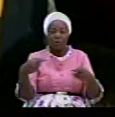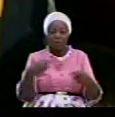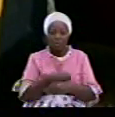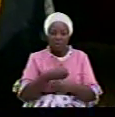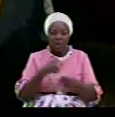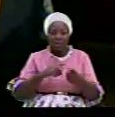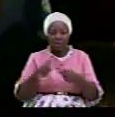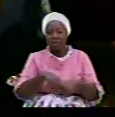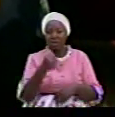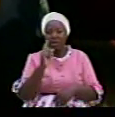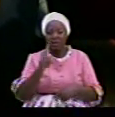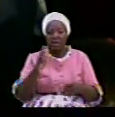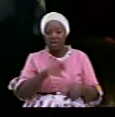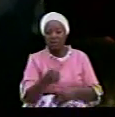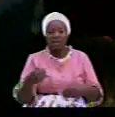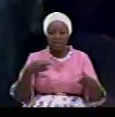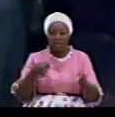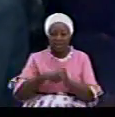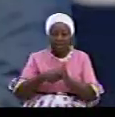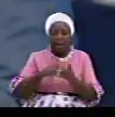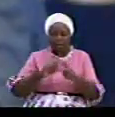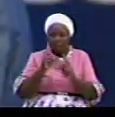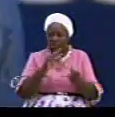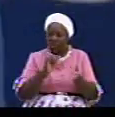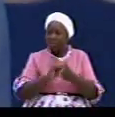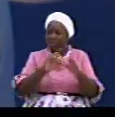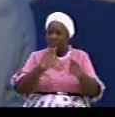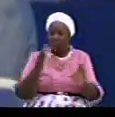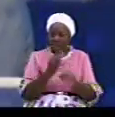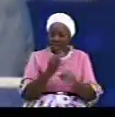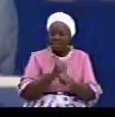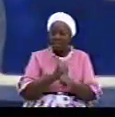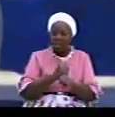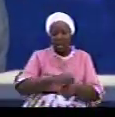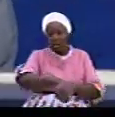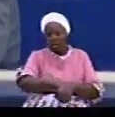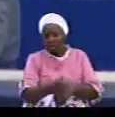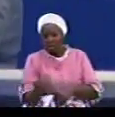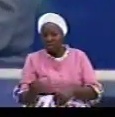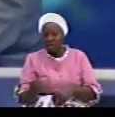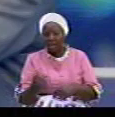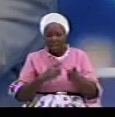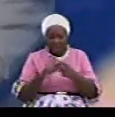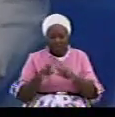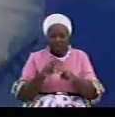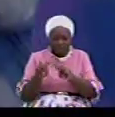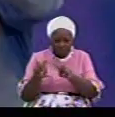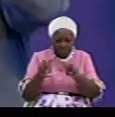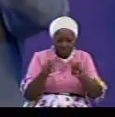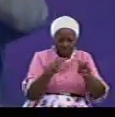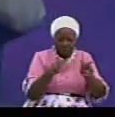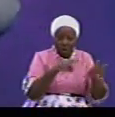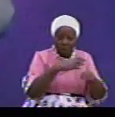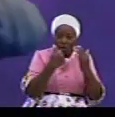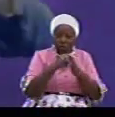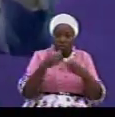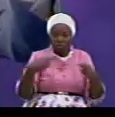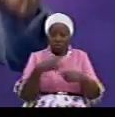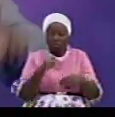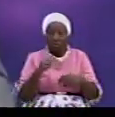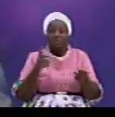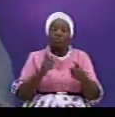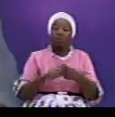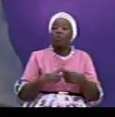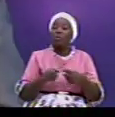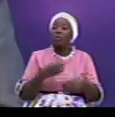key. But the one who goes to inspect all the rooms to make sure that everything is